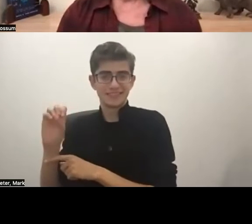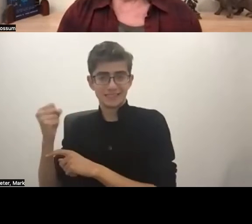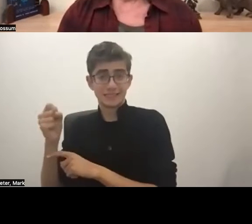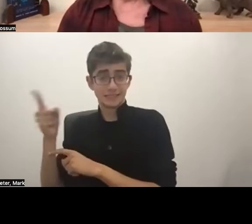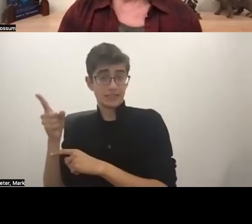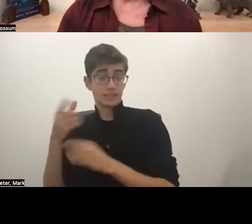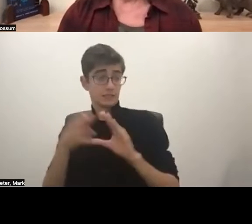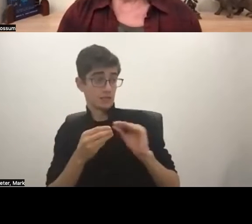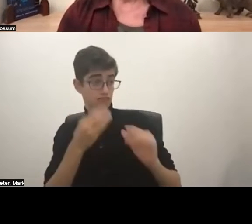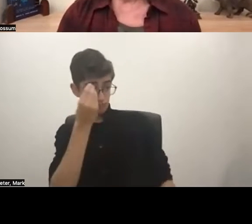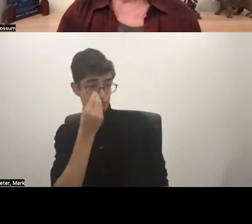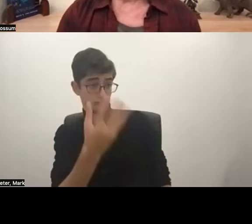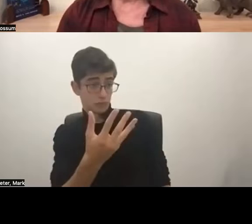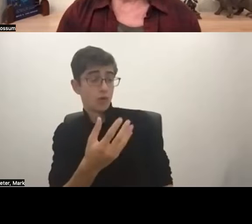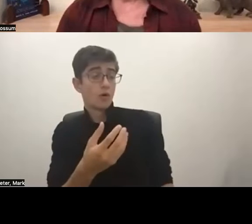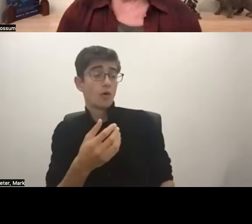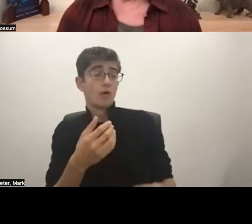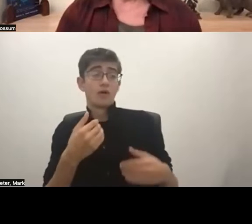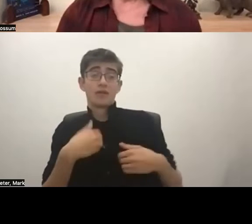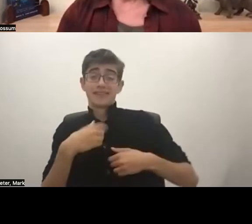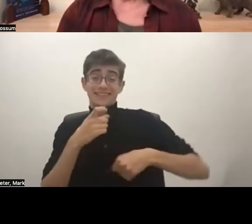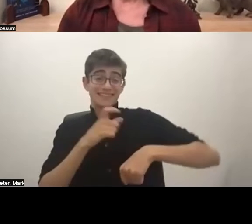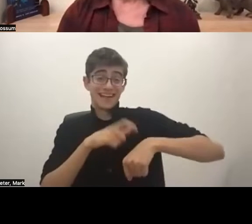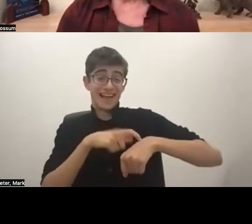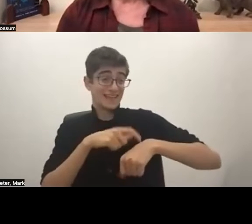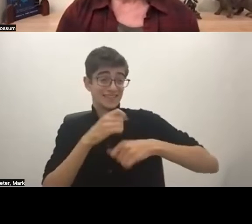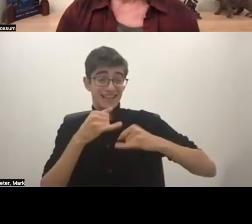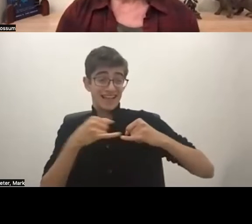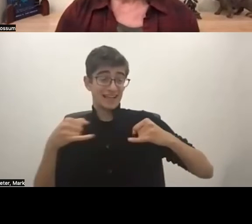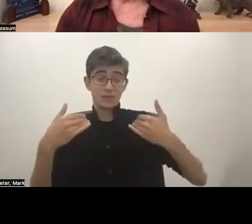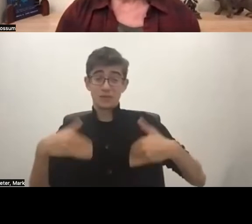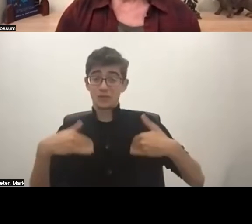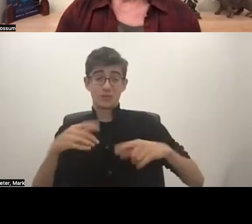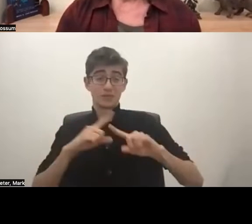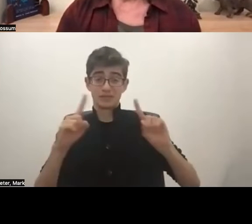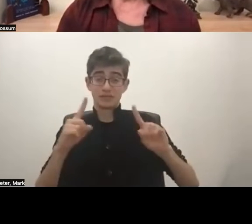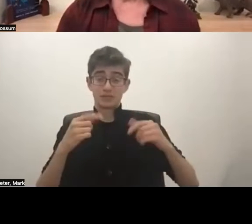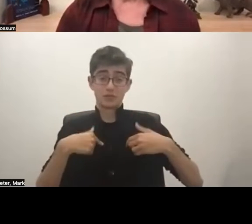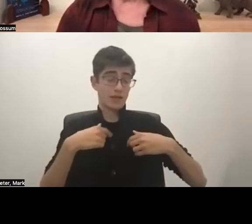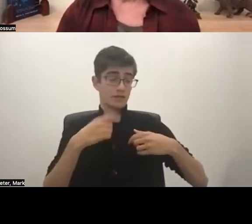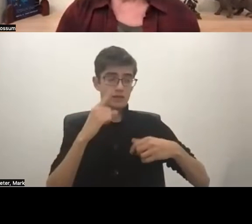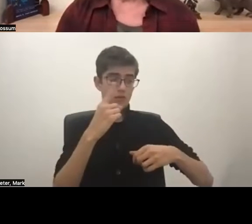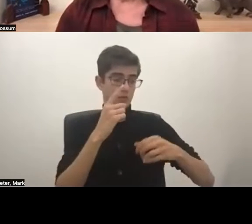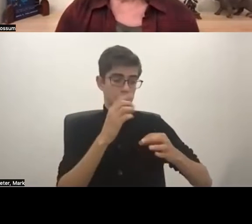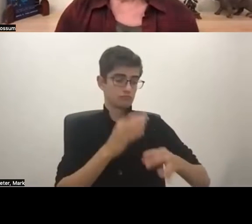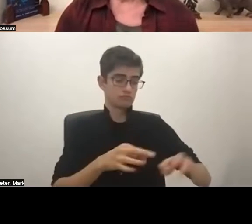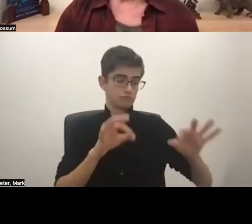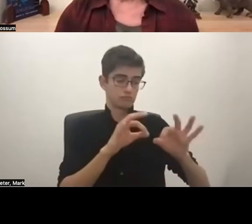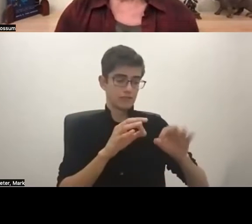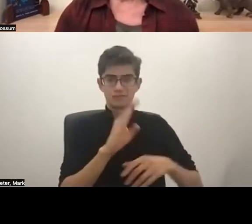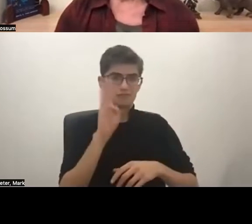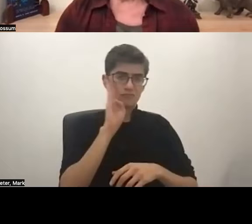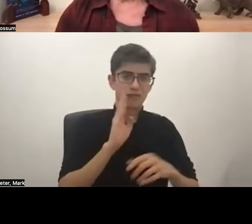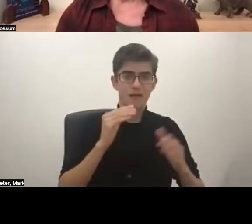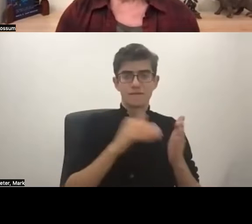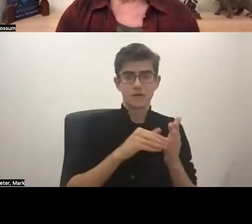that there was a big time lag between the landmark decision in Brown versus Board of Education in 1954 and the